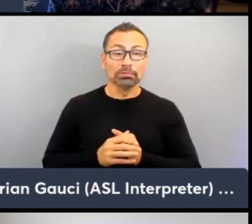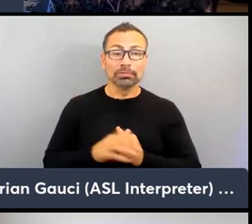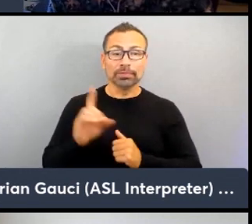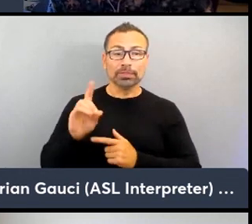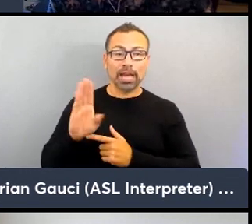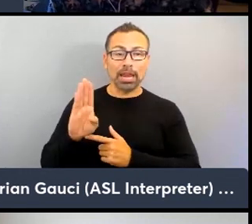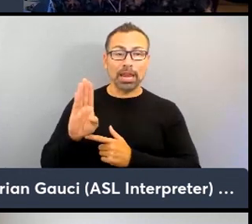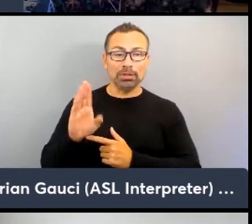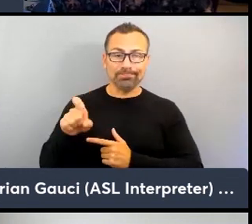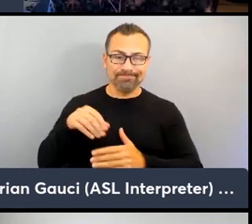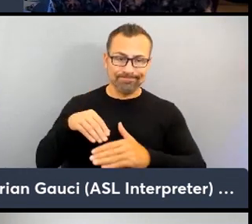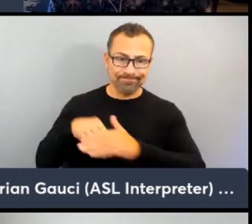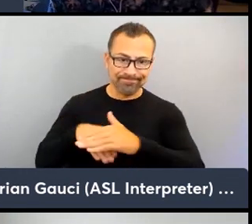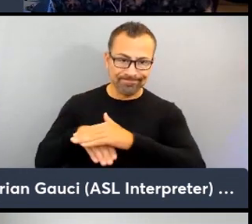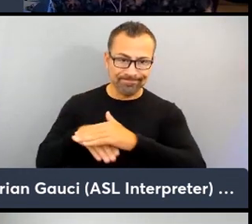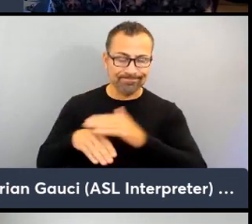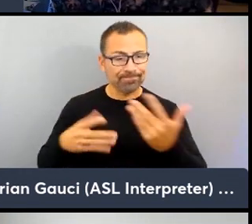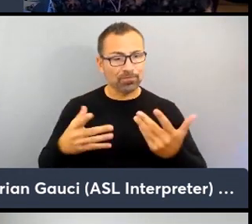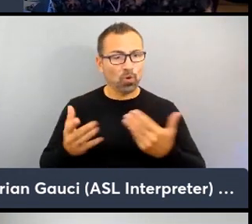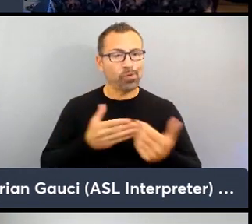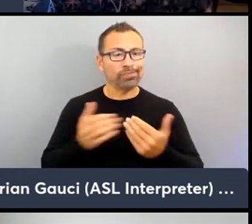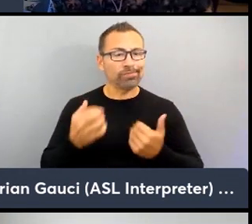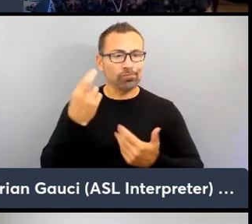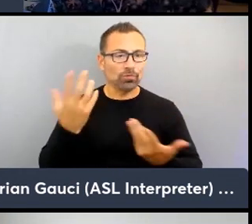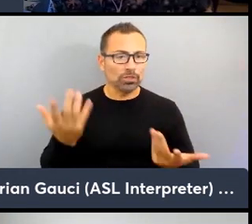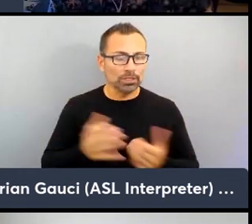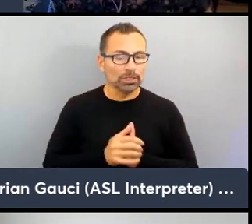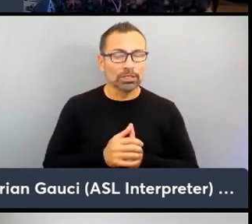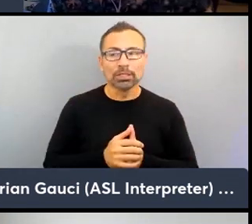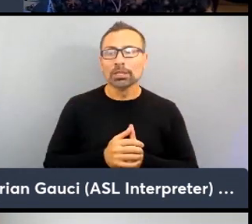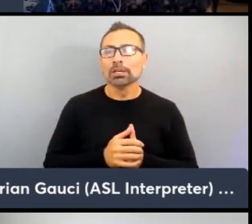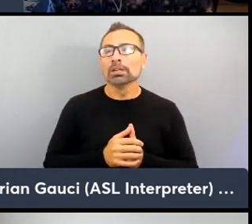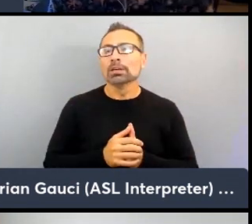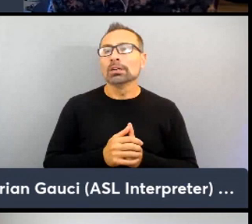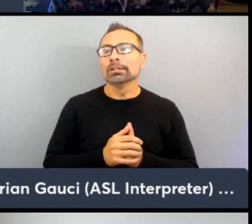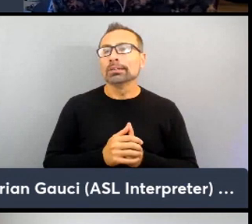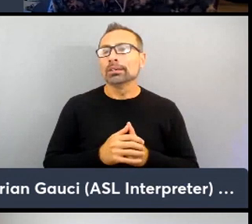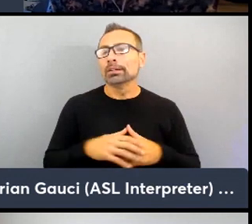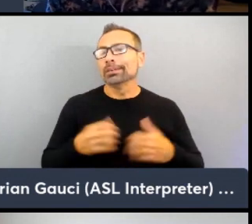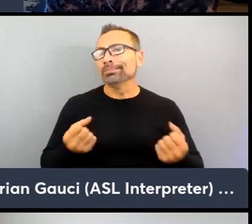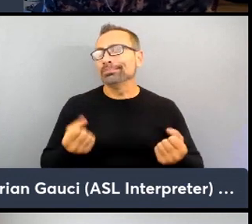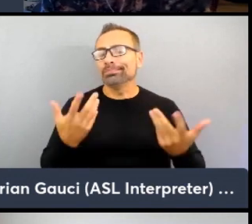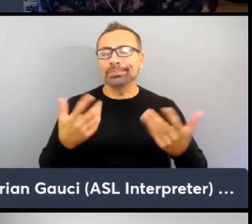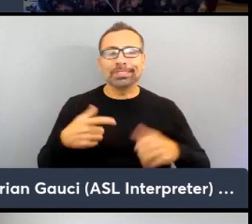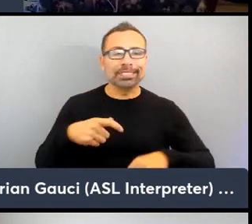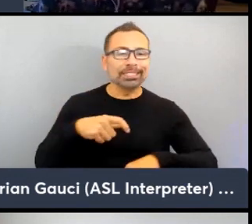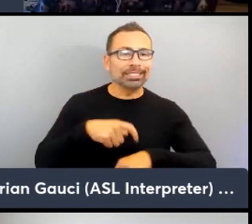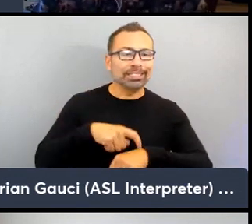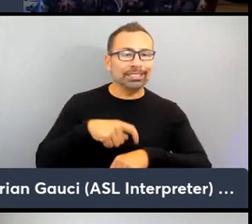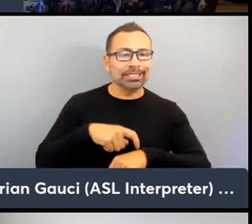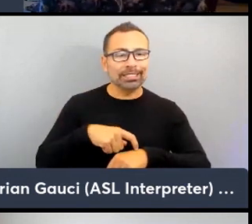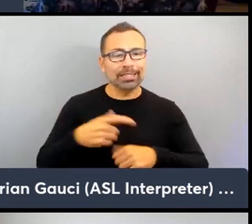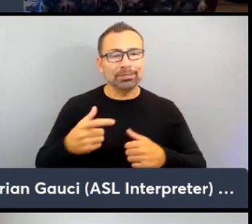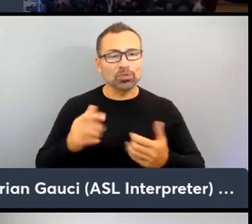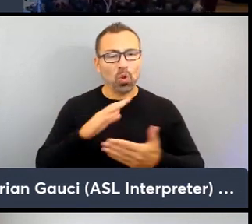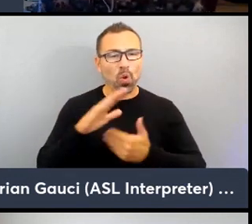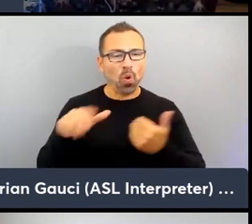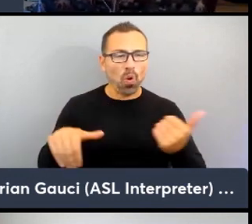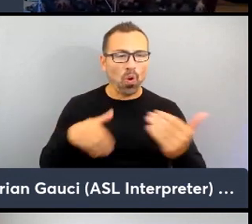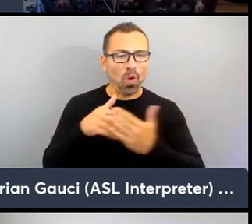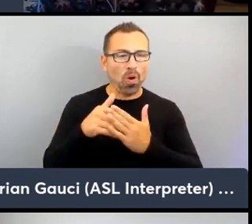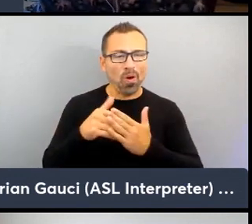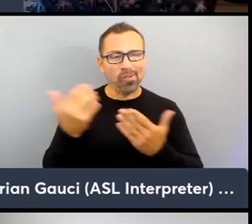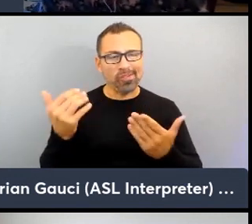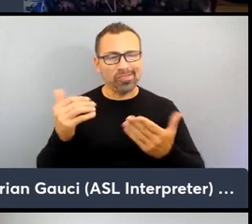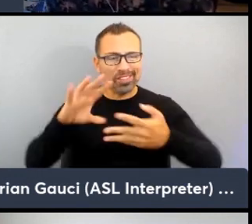reasons. But a lot of the times, you shouldn't be poking around in all the different collections or different tables of